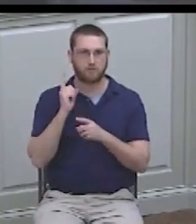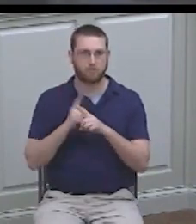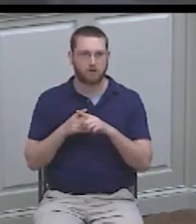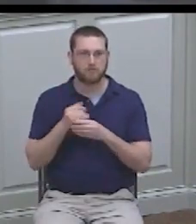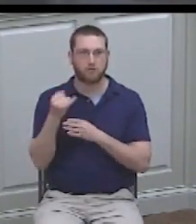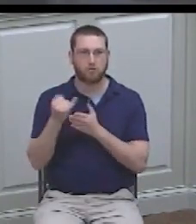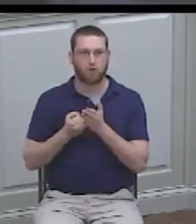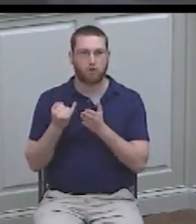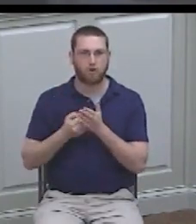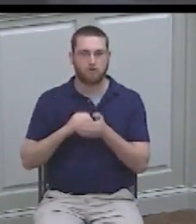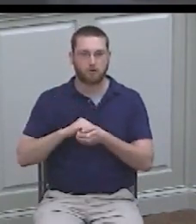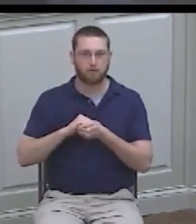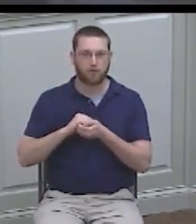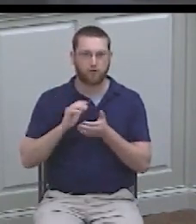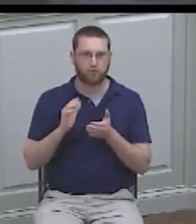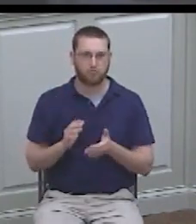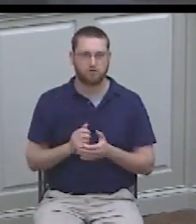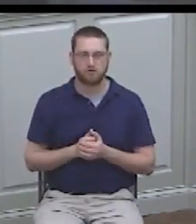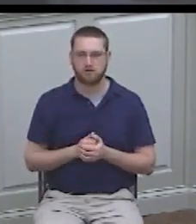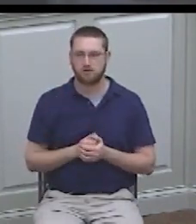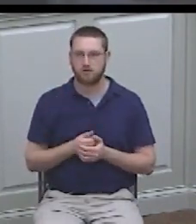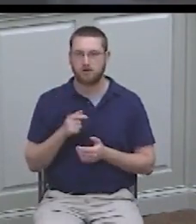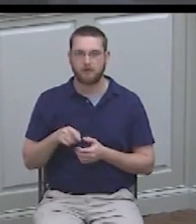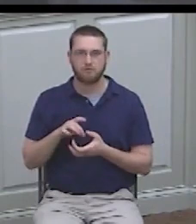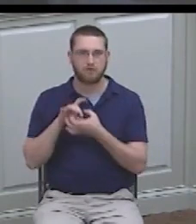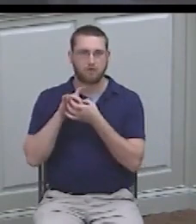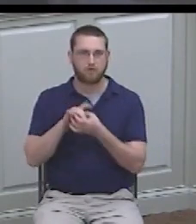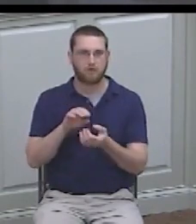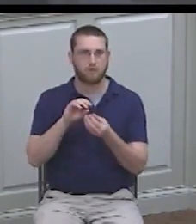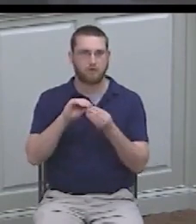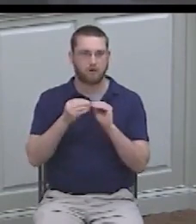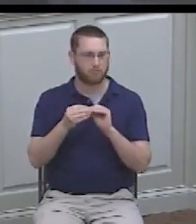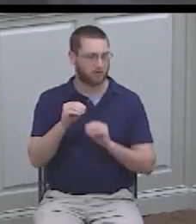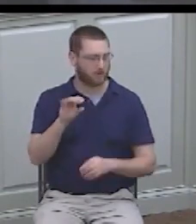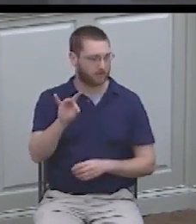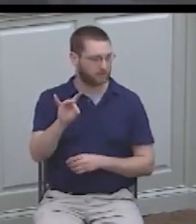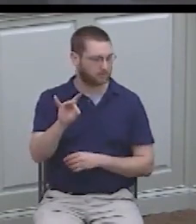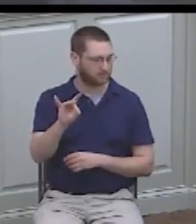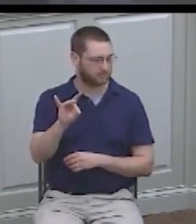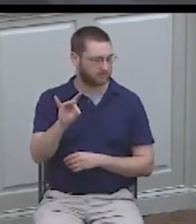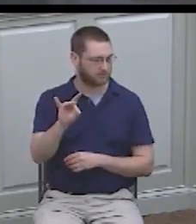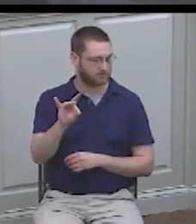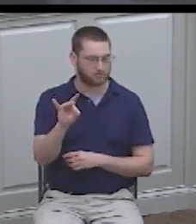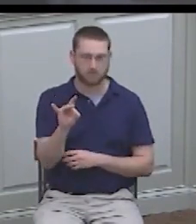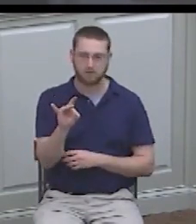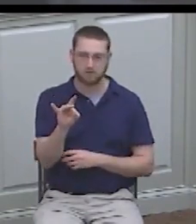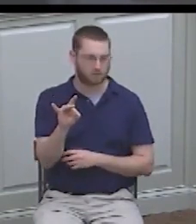is with regard to agenda item 8, wayfinding.